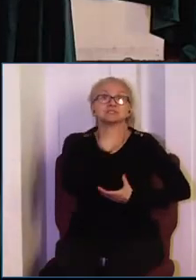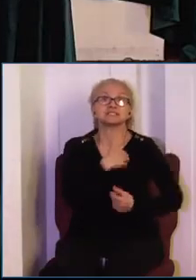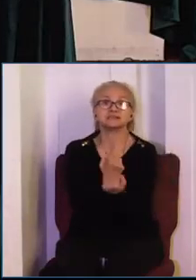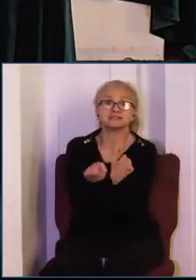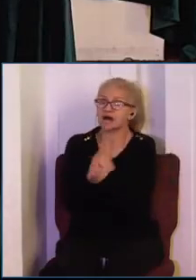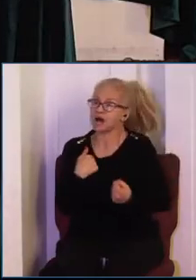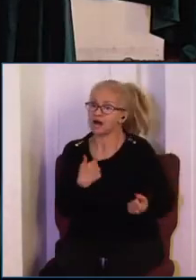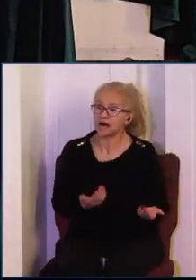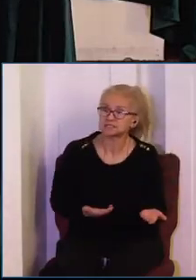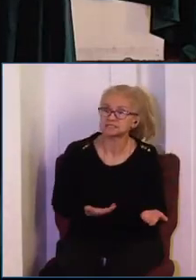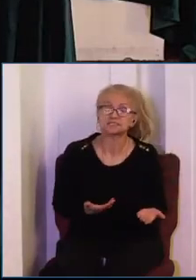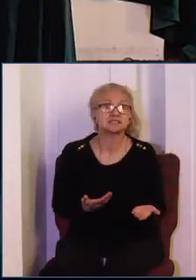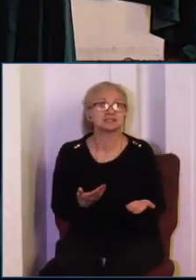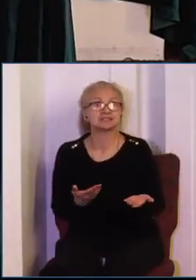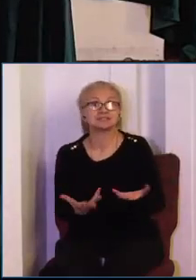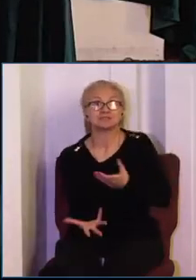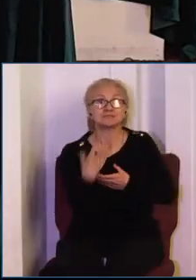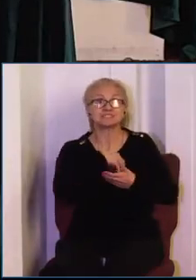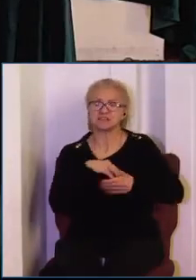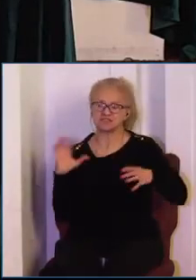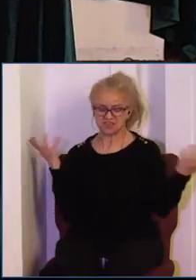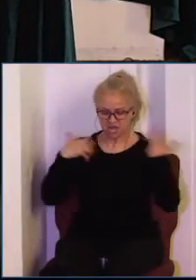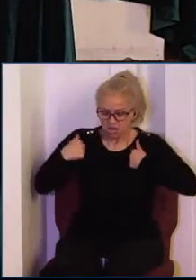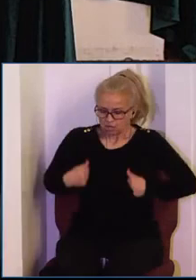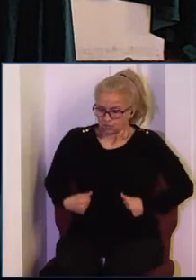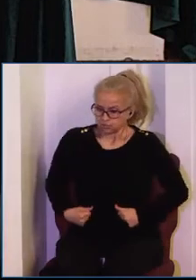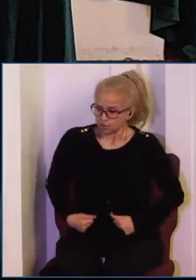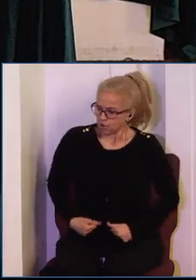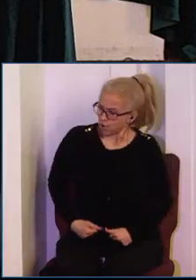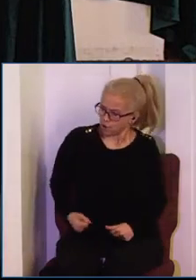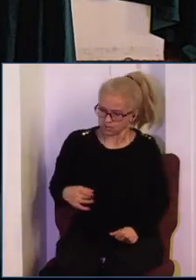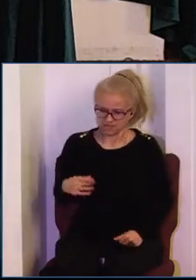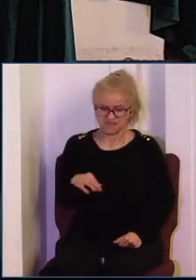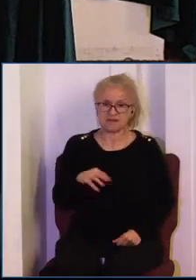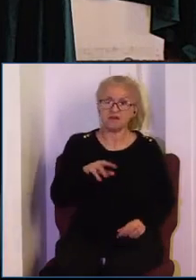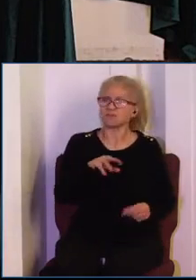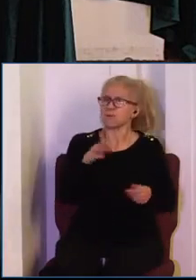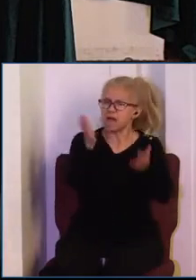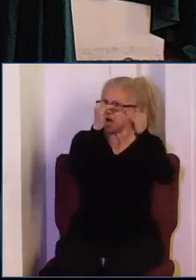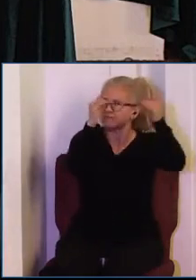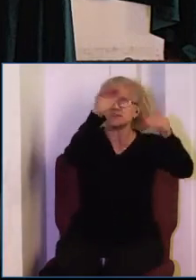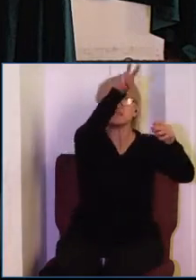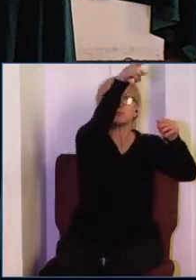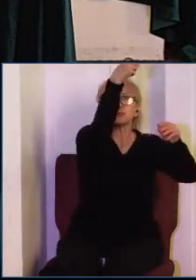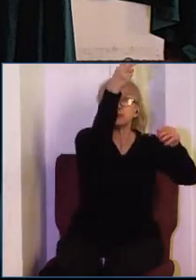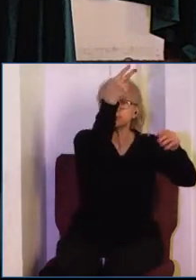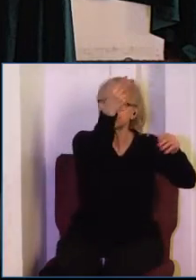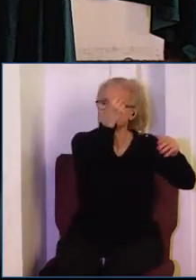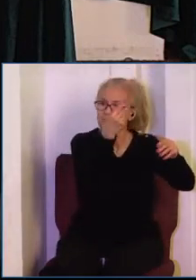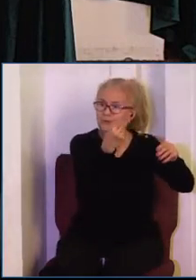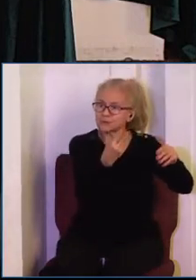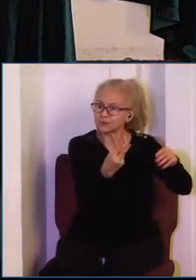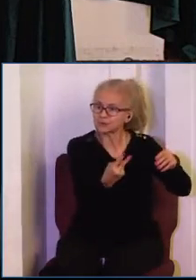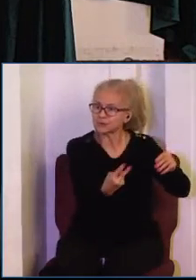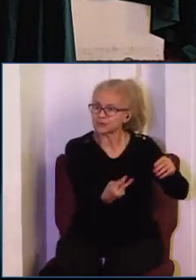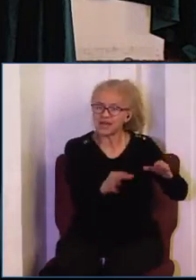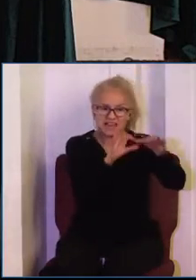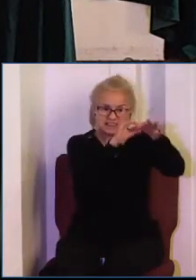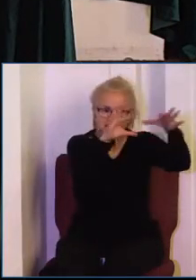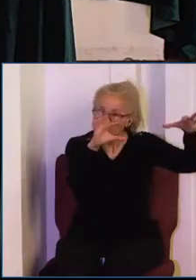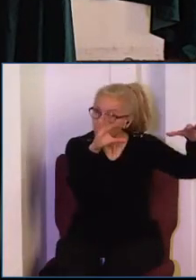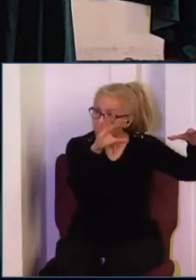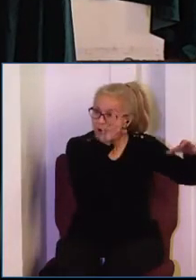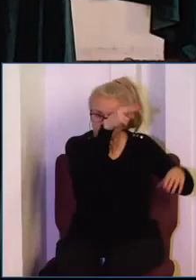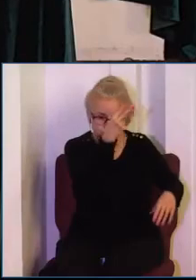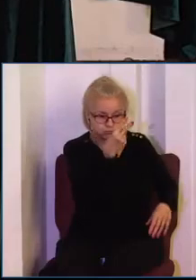us receiving that cloak, that mantle that fell from heaven, that Elijah let go of the cloak. It's just,